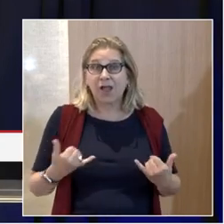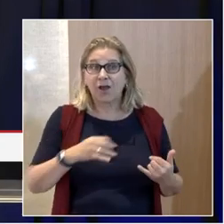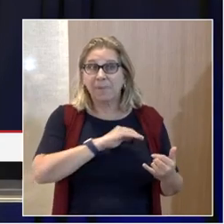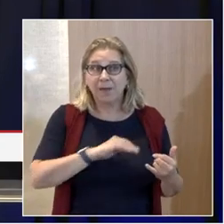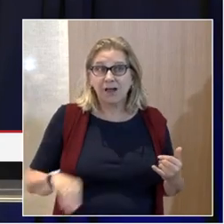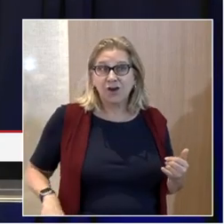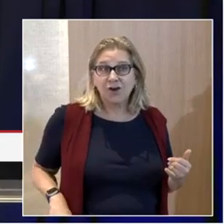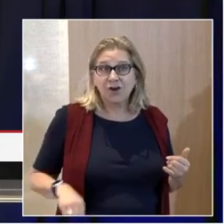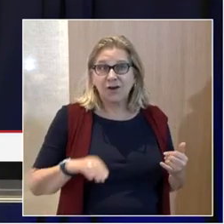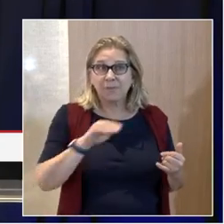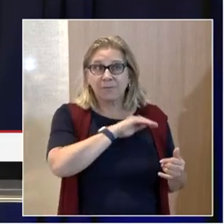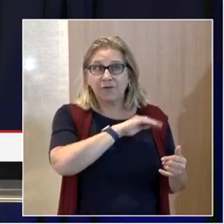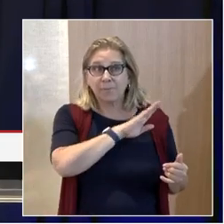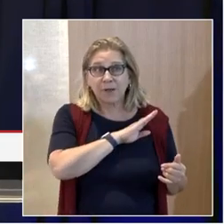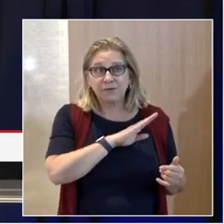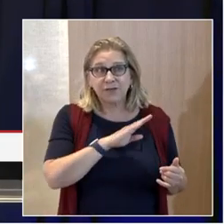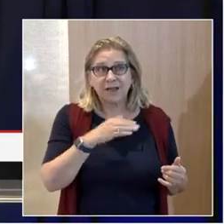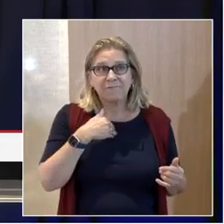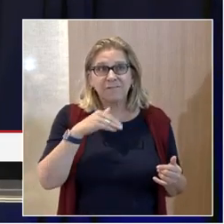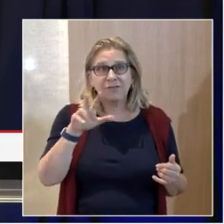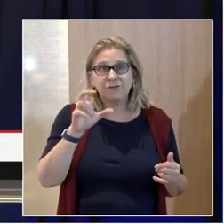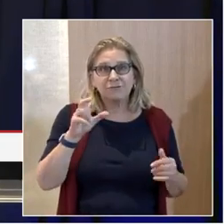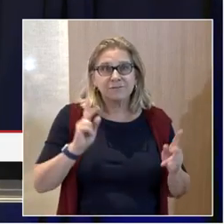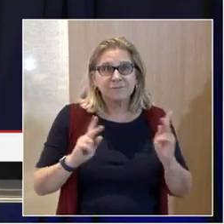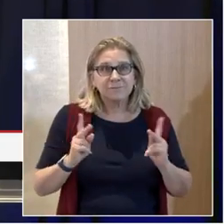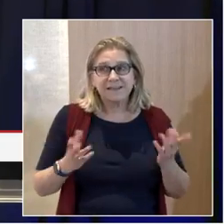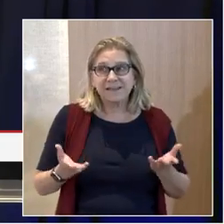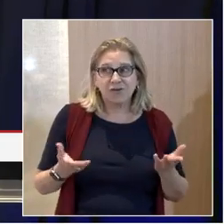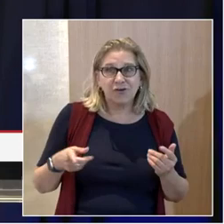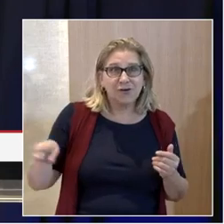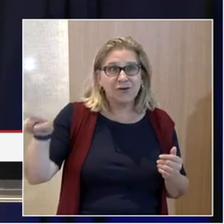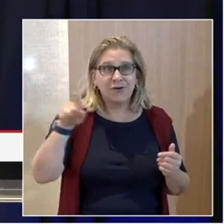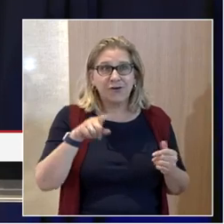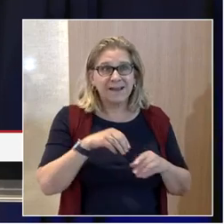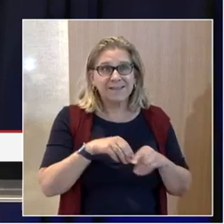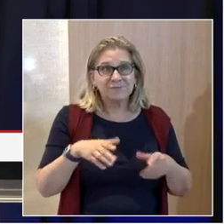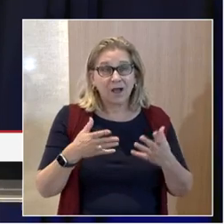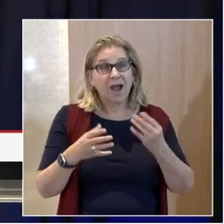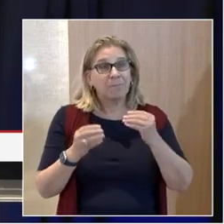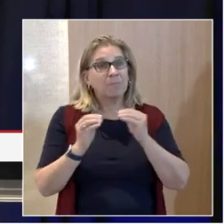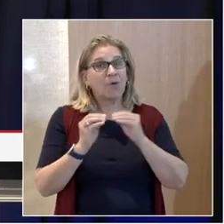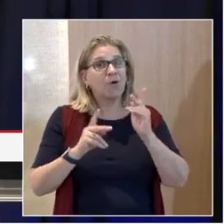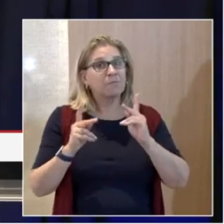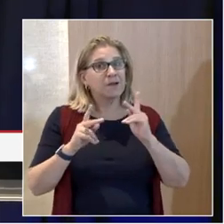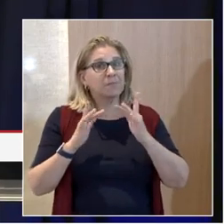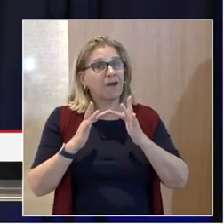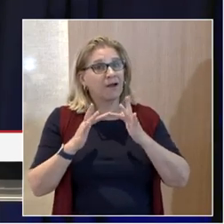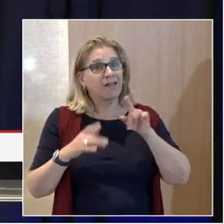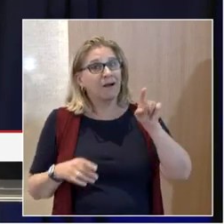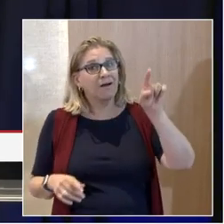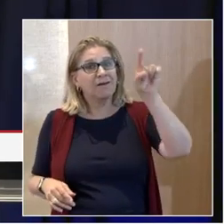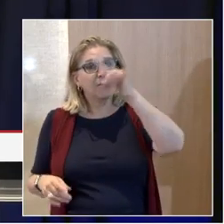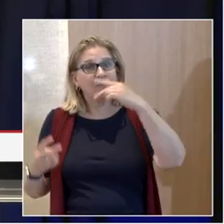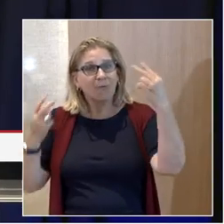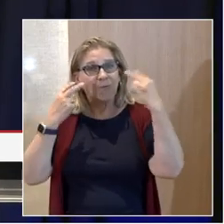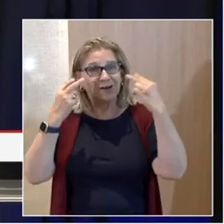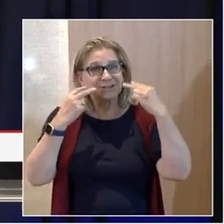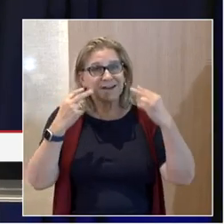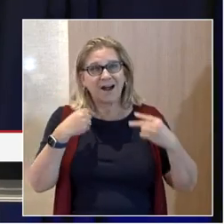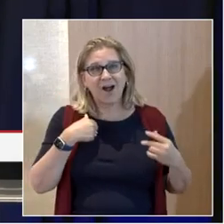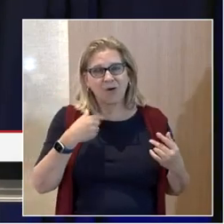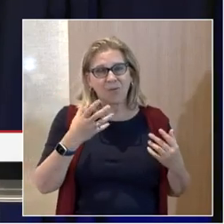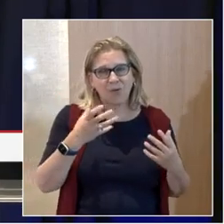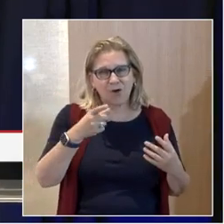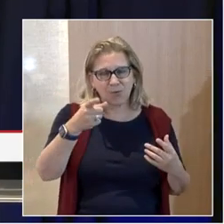here in this room and many more watching online to help answer that. And I want you to hear from the person who has made that call directly. Please join me in welcoming